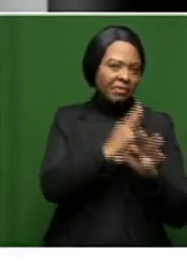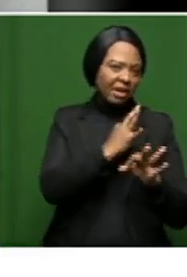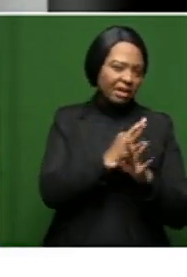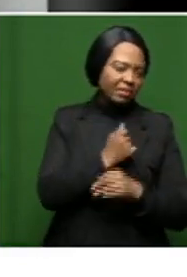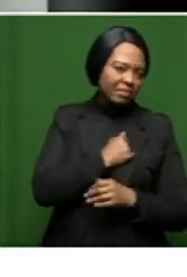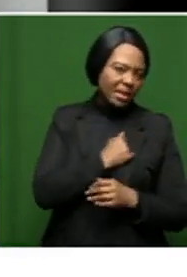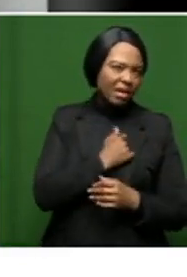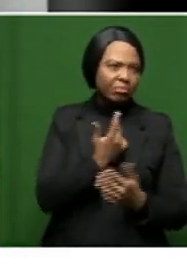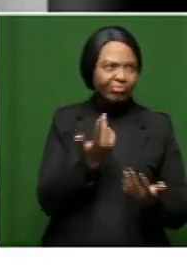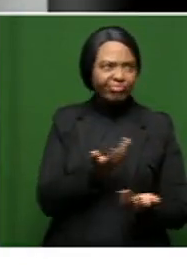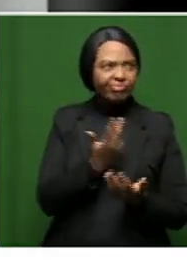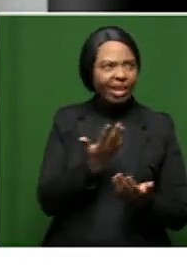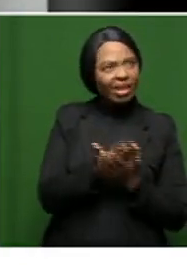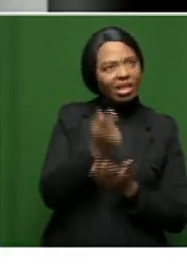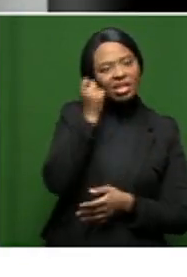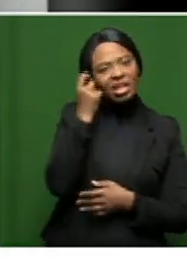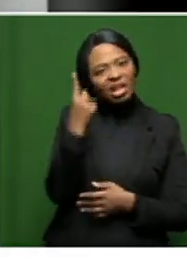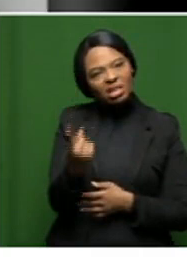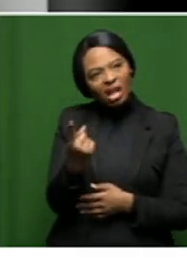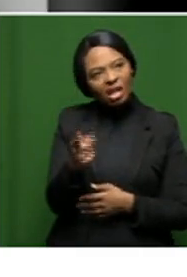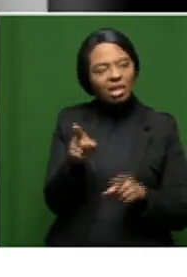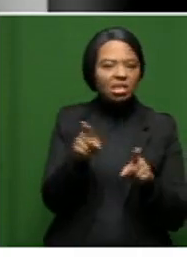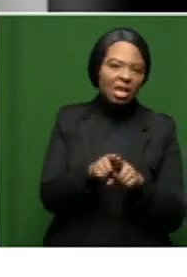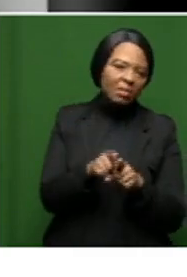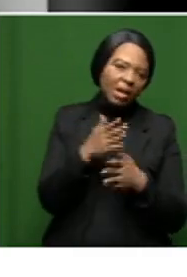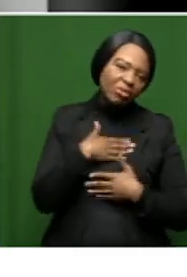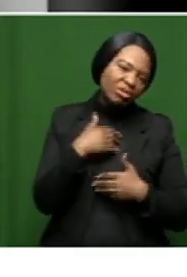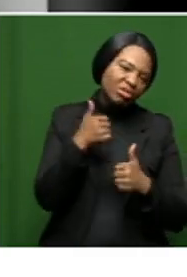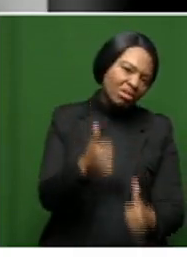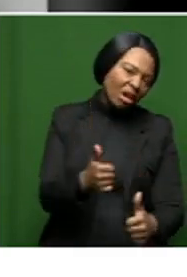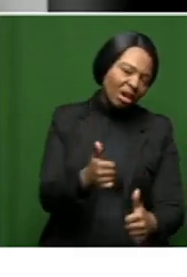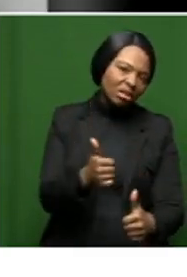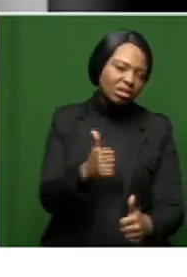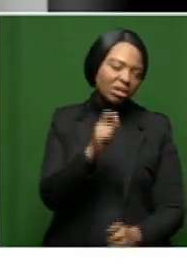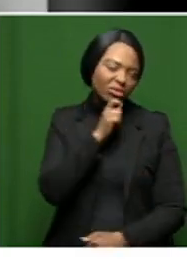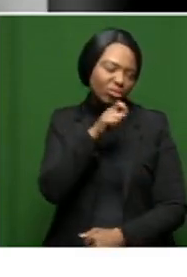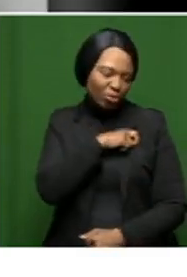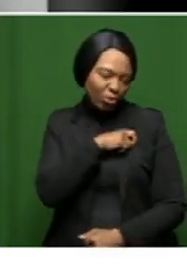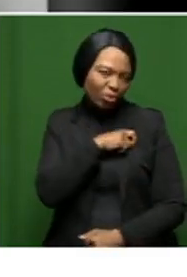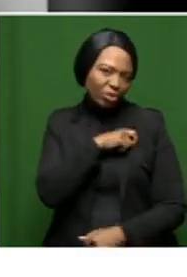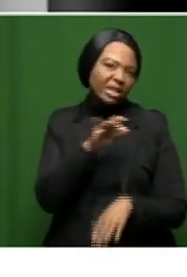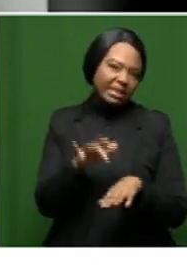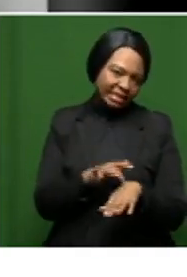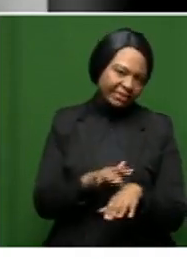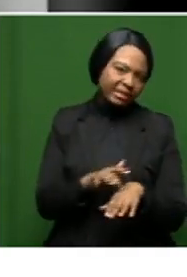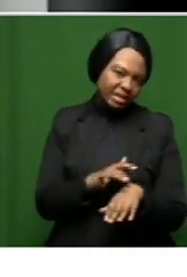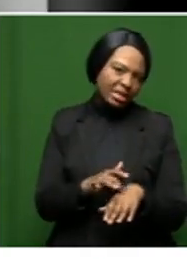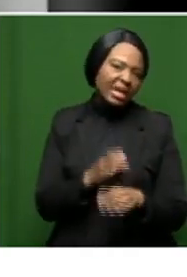understood and appreciated the truth and the honesty and sincerity in that chapter, as well as many